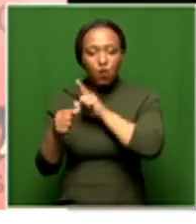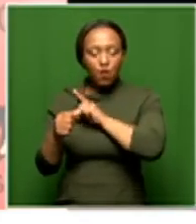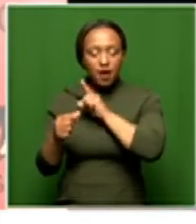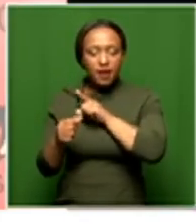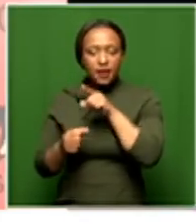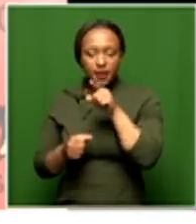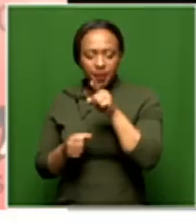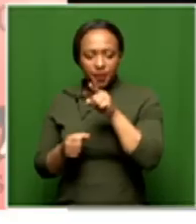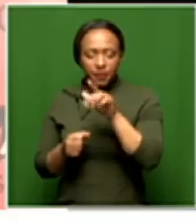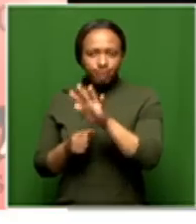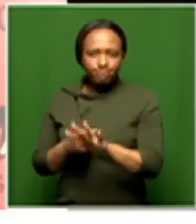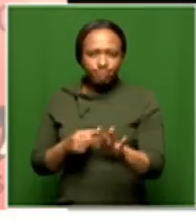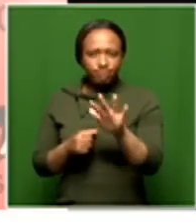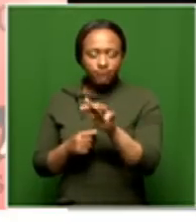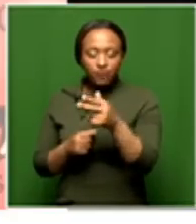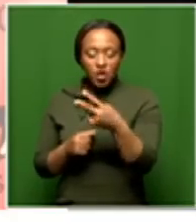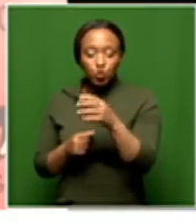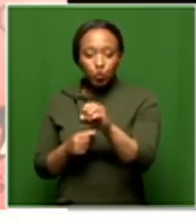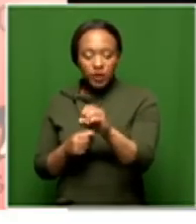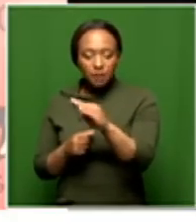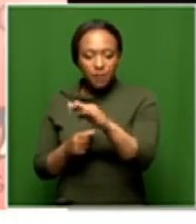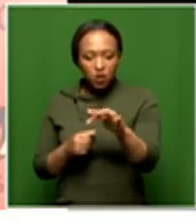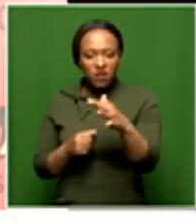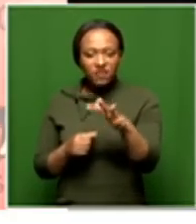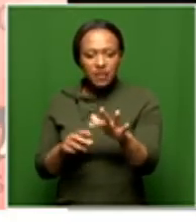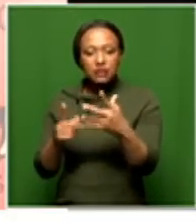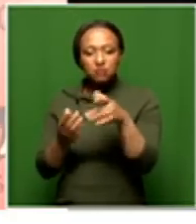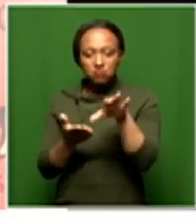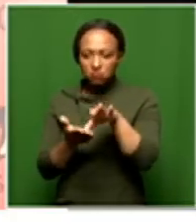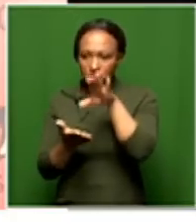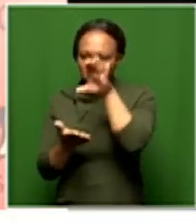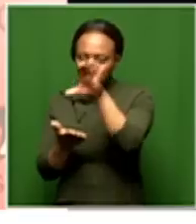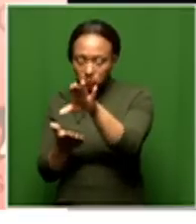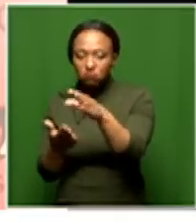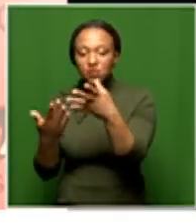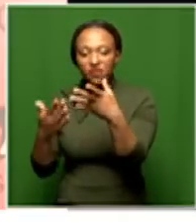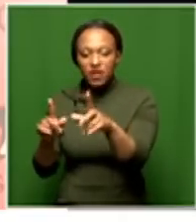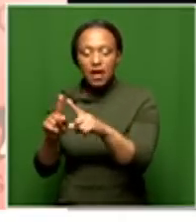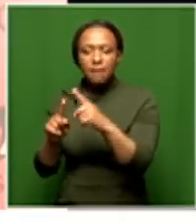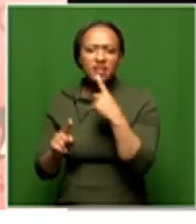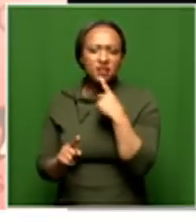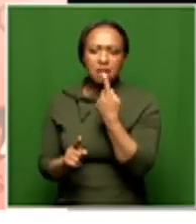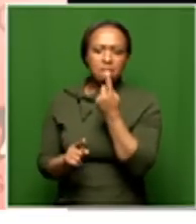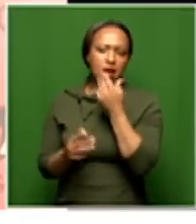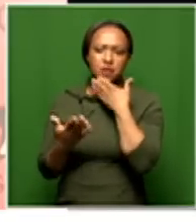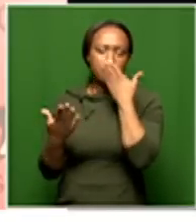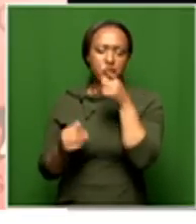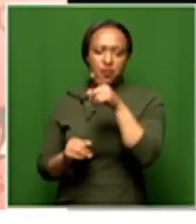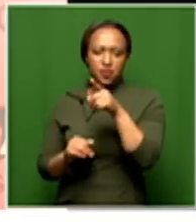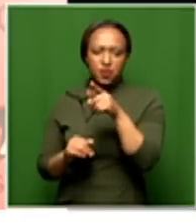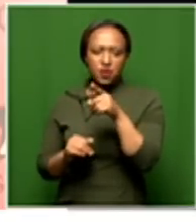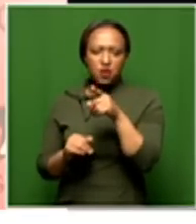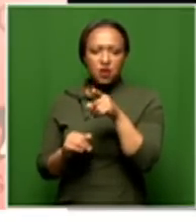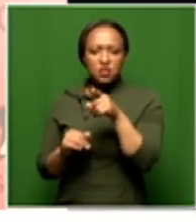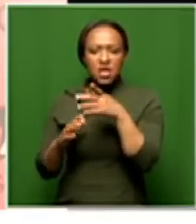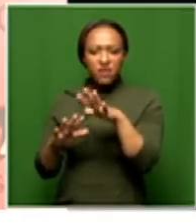about 20 billion or less has been spent of that particular guarantee, and yet they say they have no money, and they've reneged